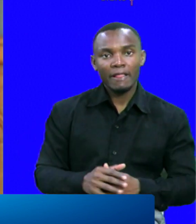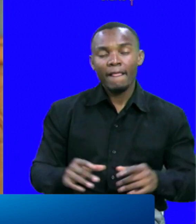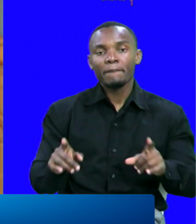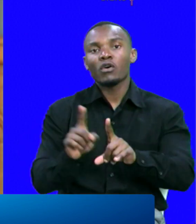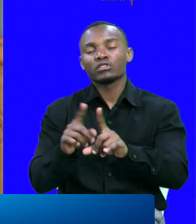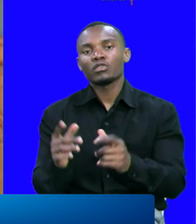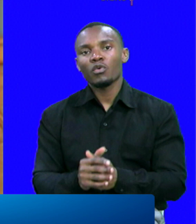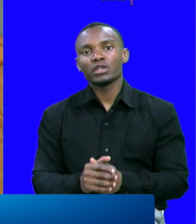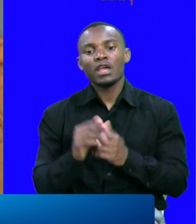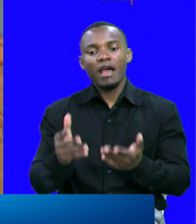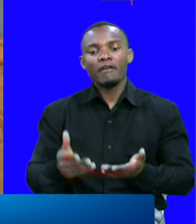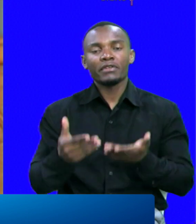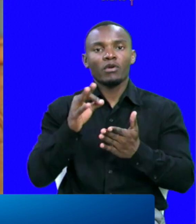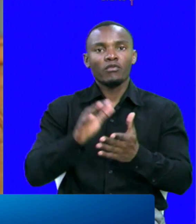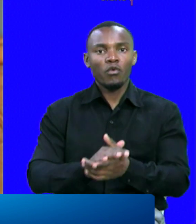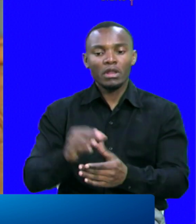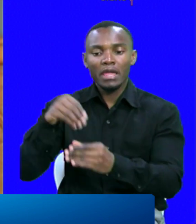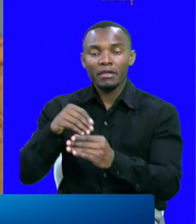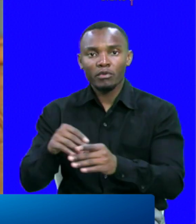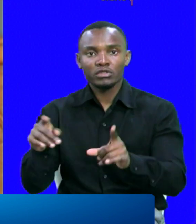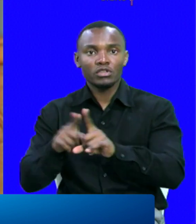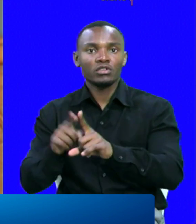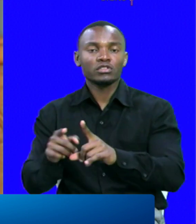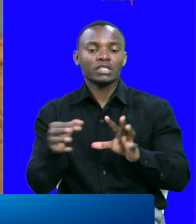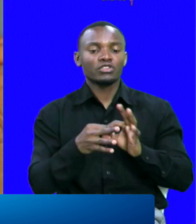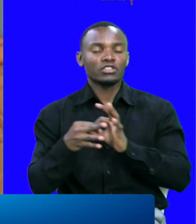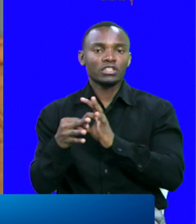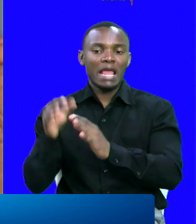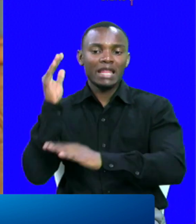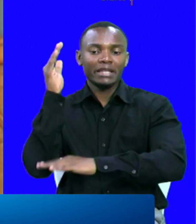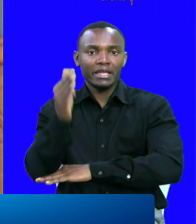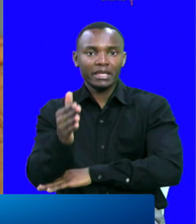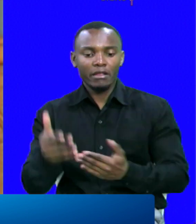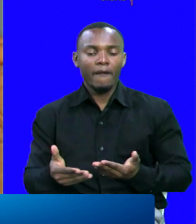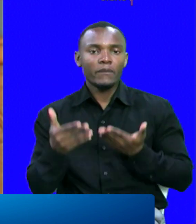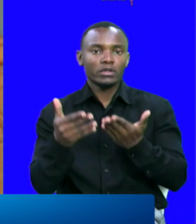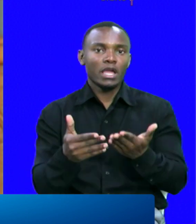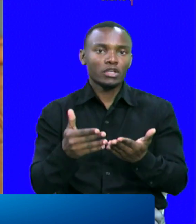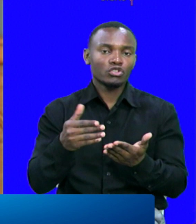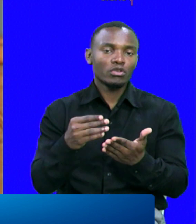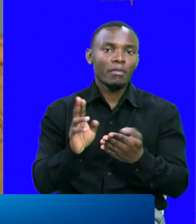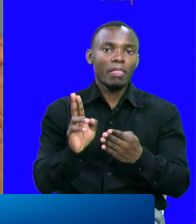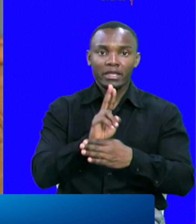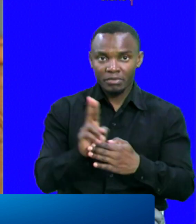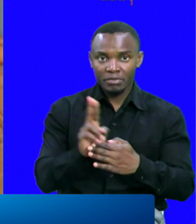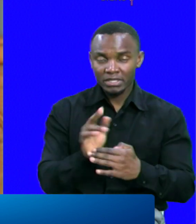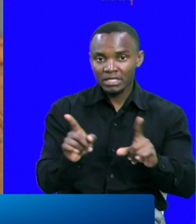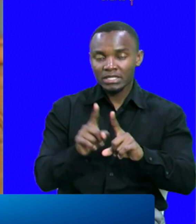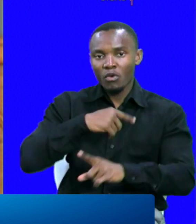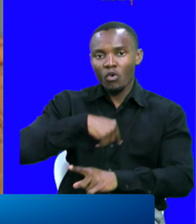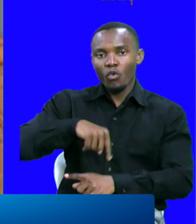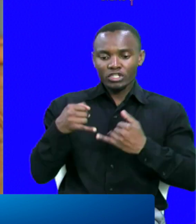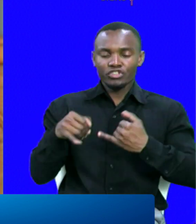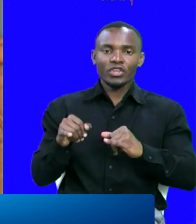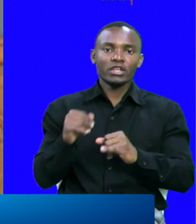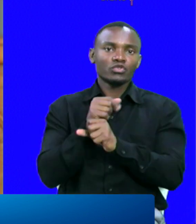feed crops with their specific requirements of elements and address local soil nutrient